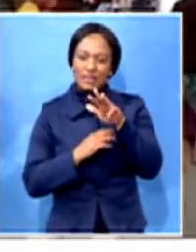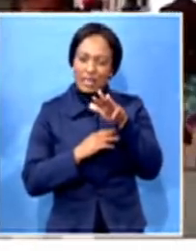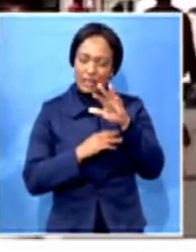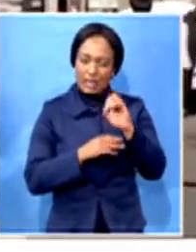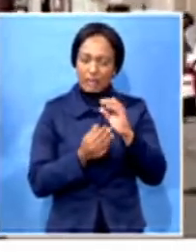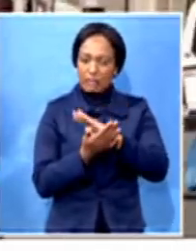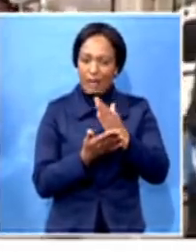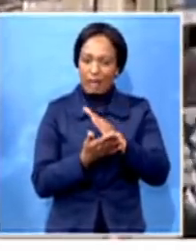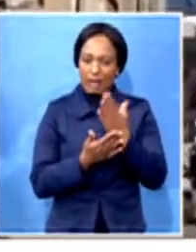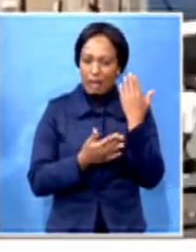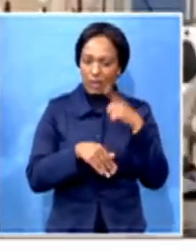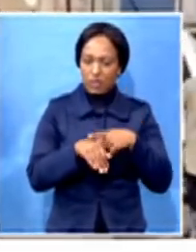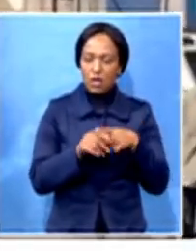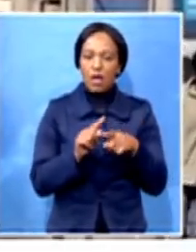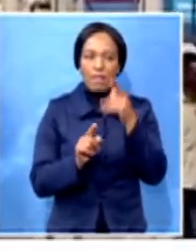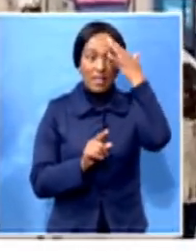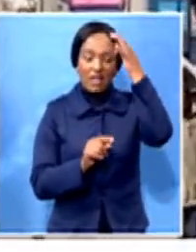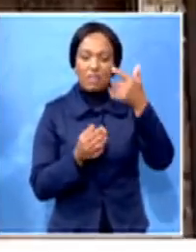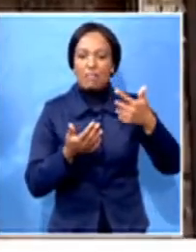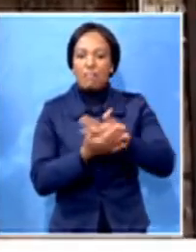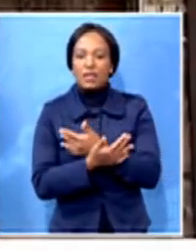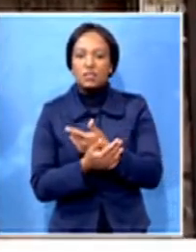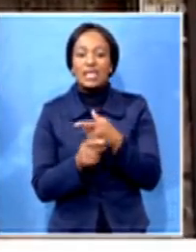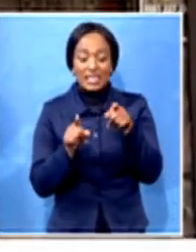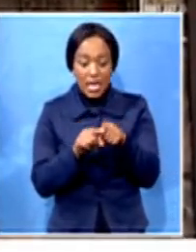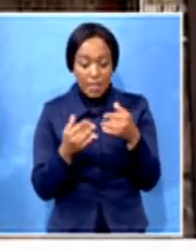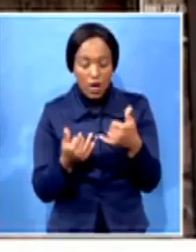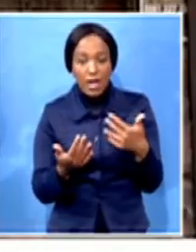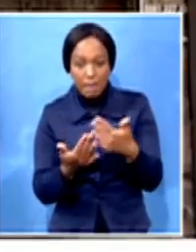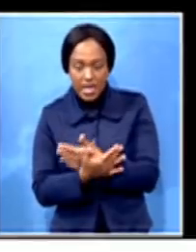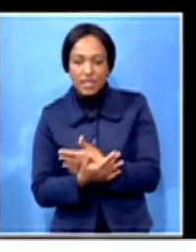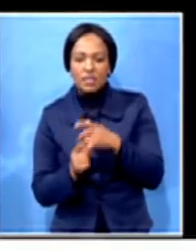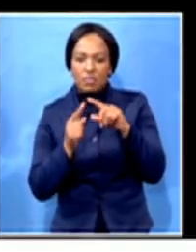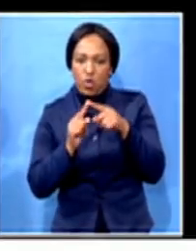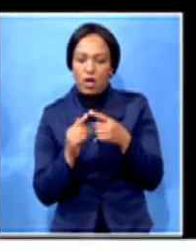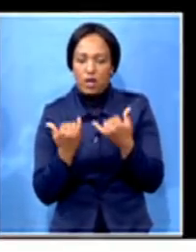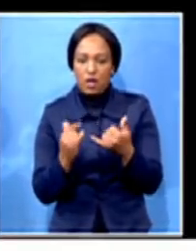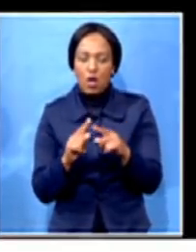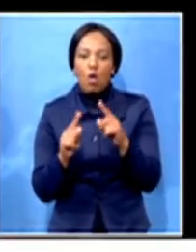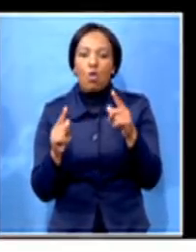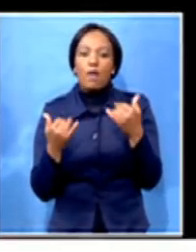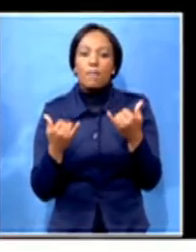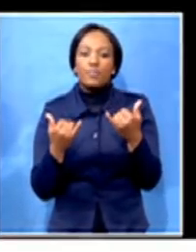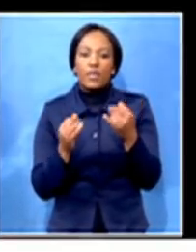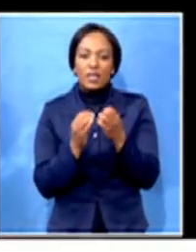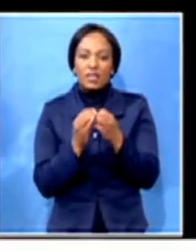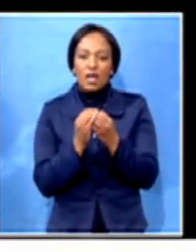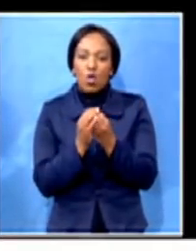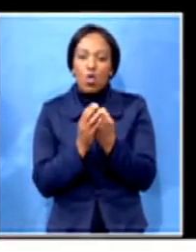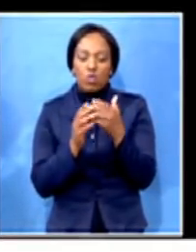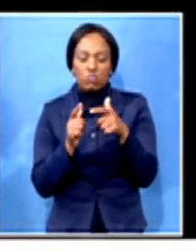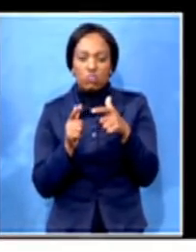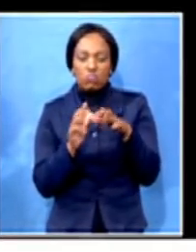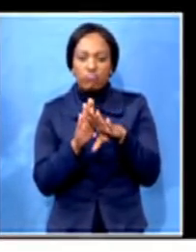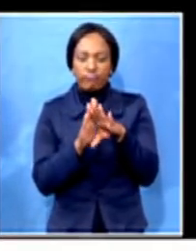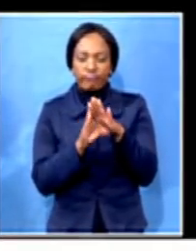key issue that the government missed back then and is also missing now is that the reason that that growth was so skewed towards the top,